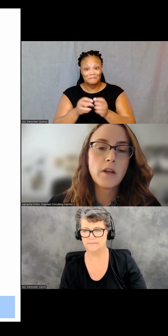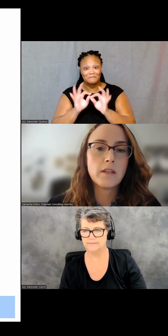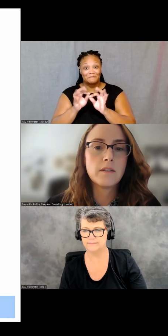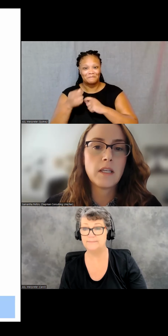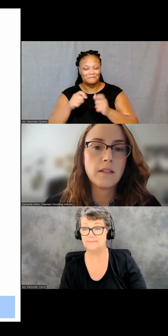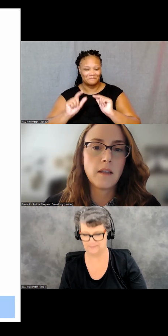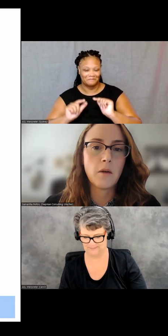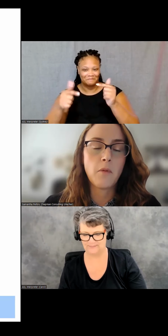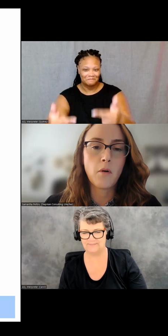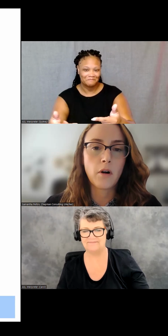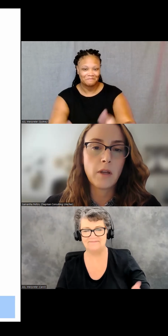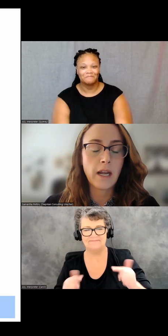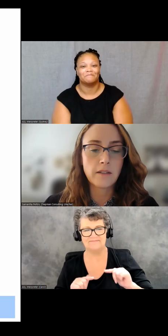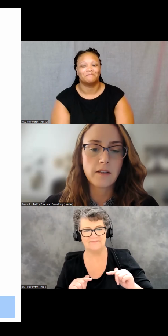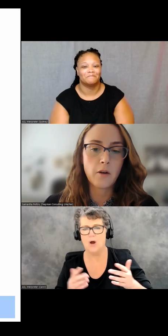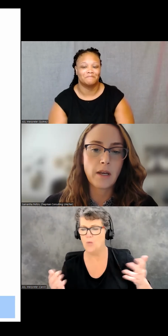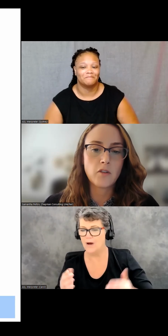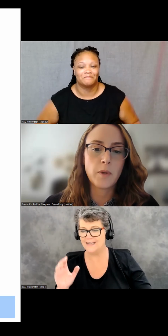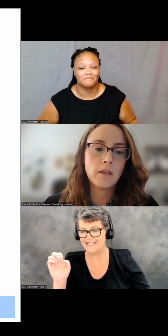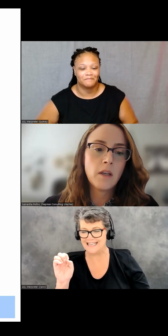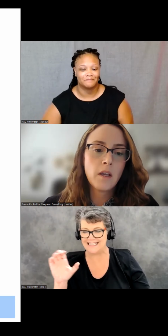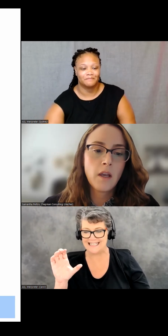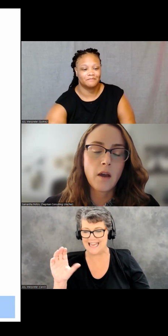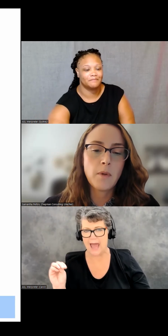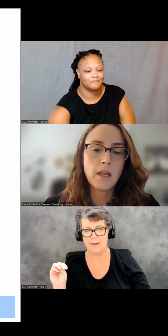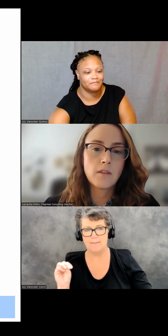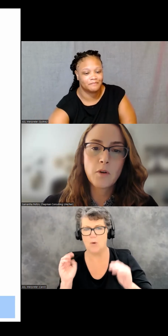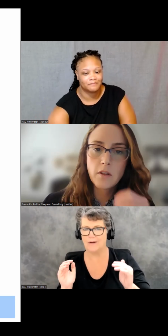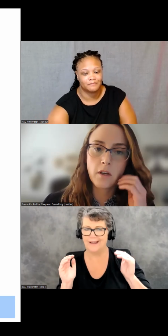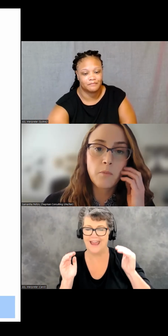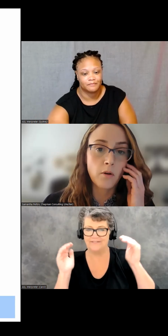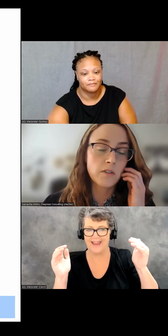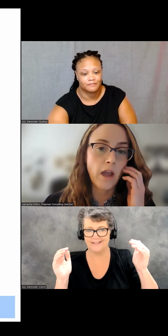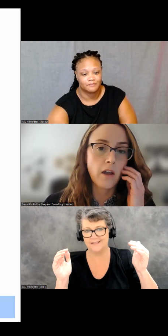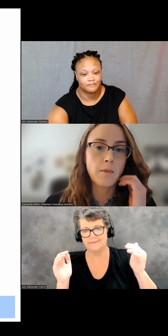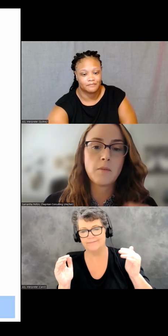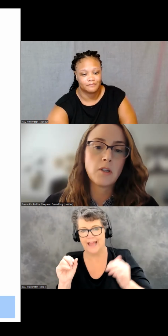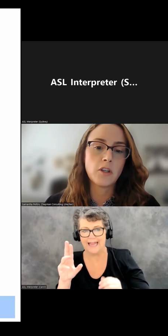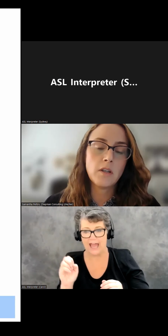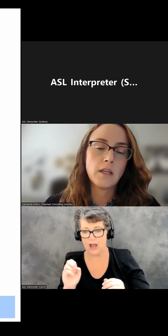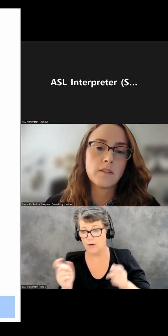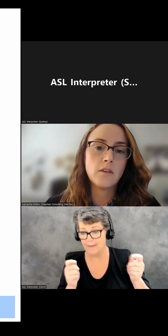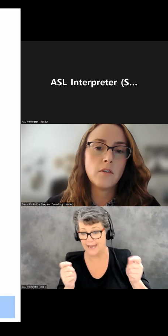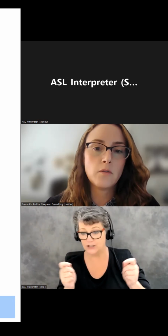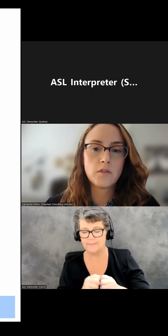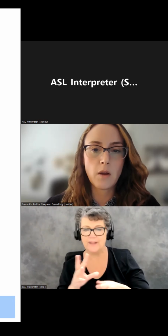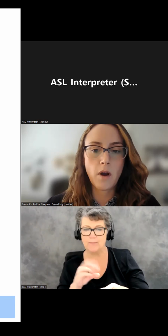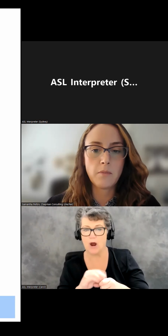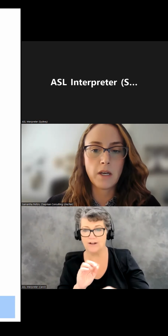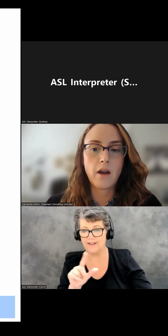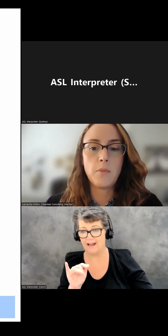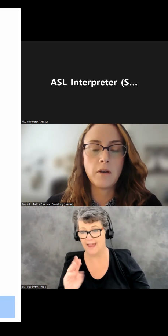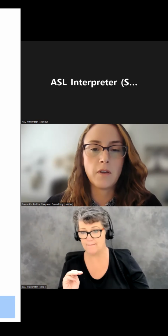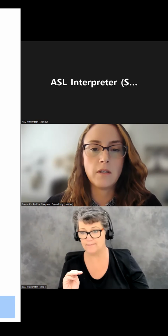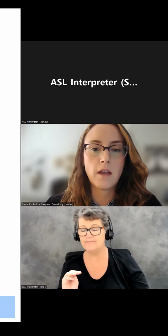so what is ECM or enhanced care management? And it's one of the components of CalAIM, as I mentioned, and it's a new